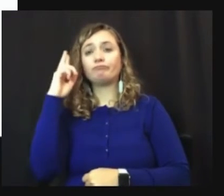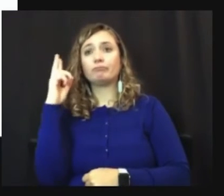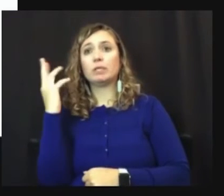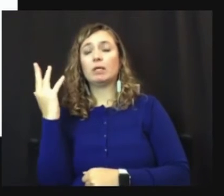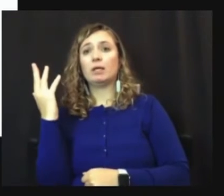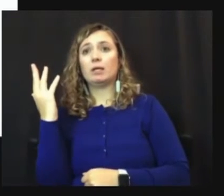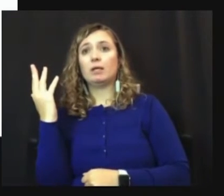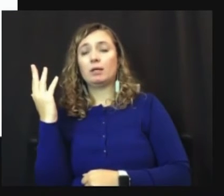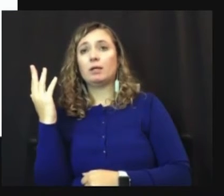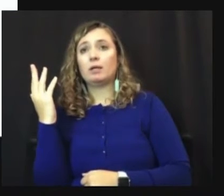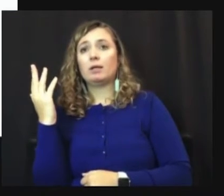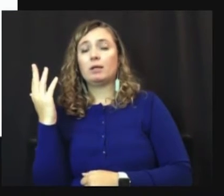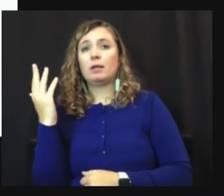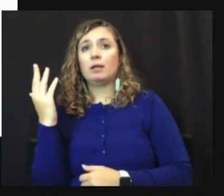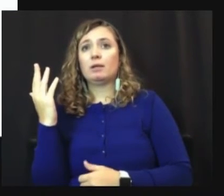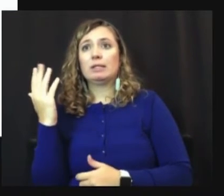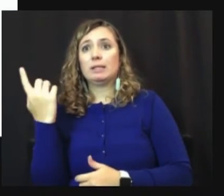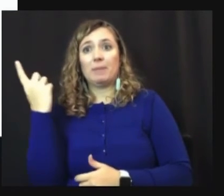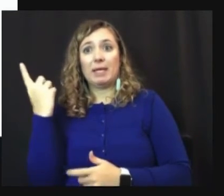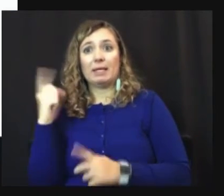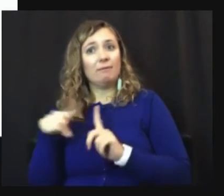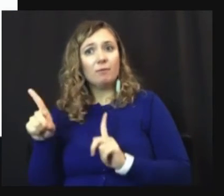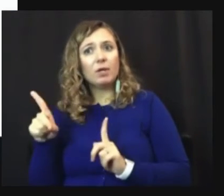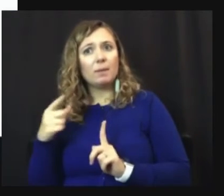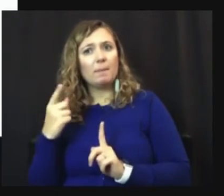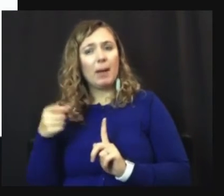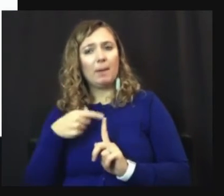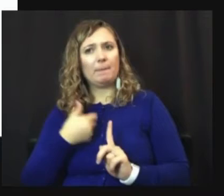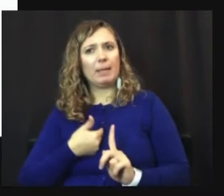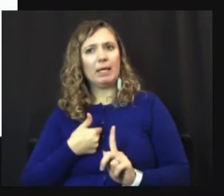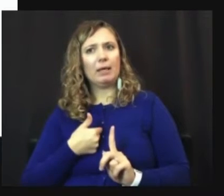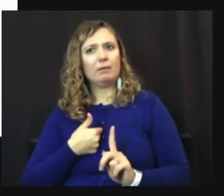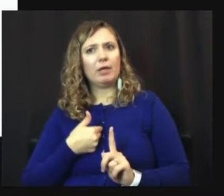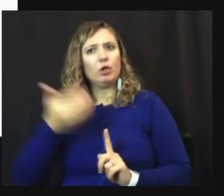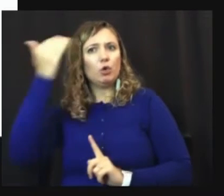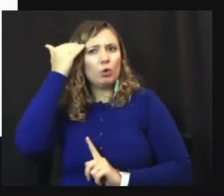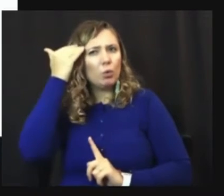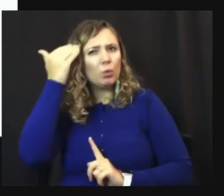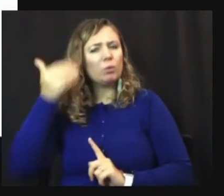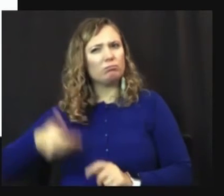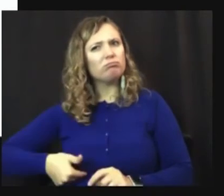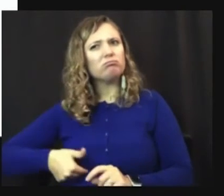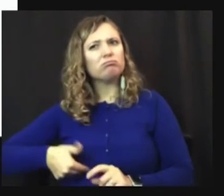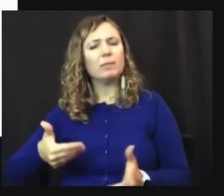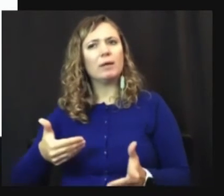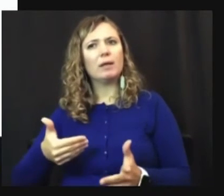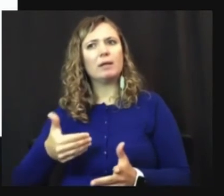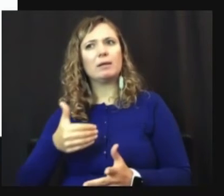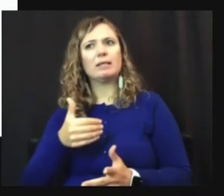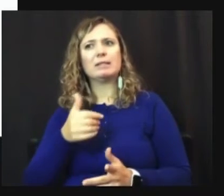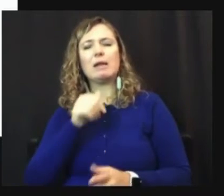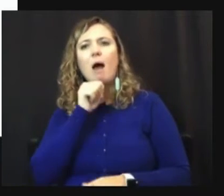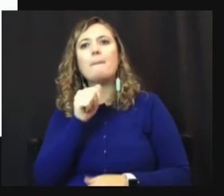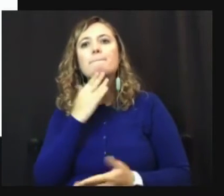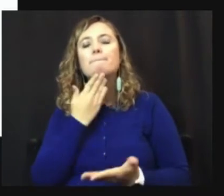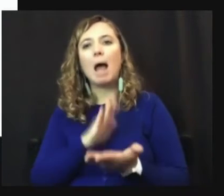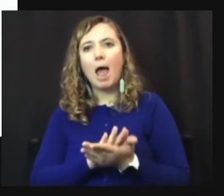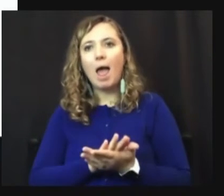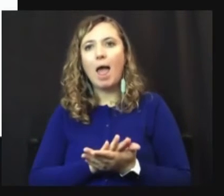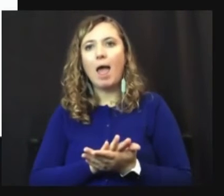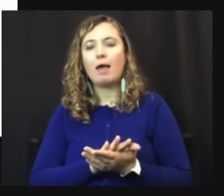was something different about me. Yes, I already knew that, but it wasn't bad, and that I could embrace myself, and that I had difficulties